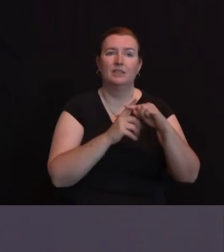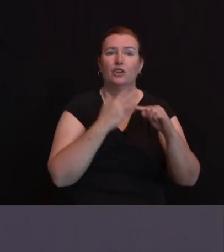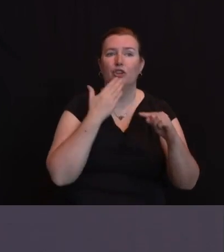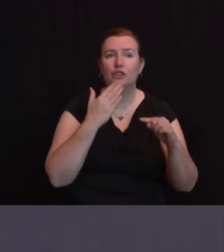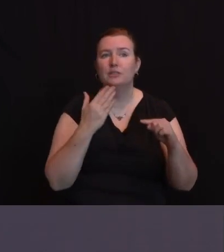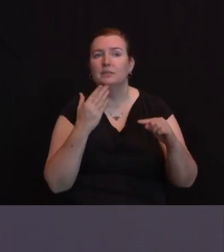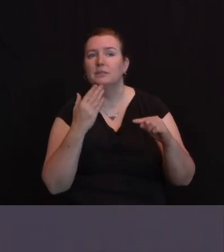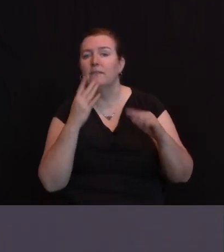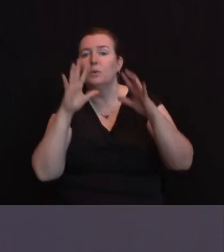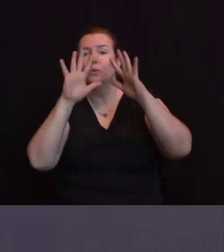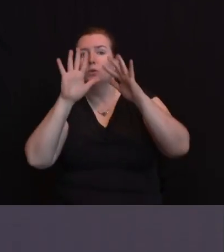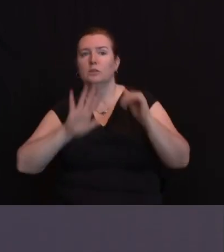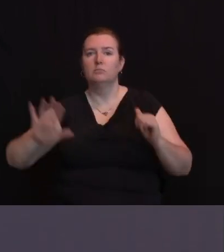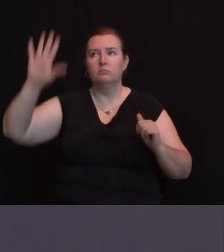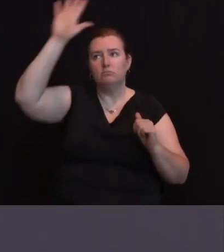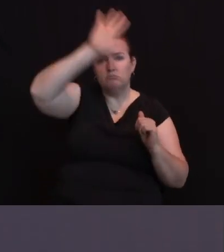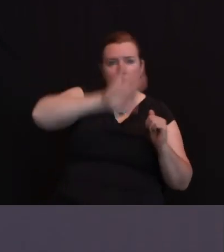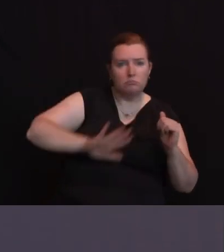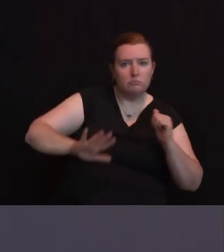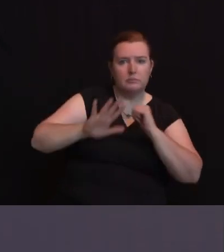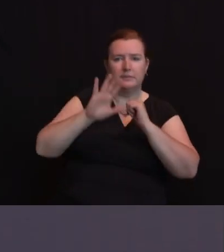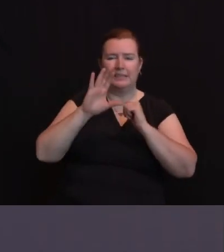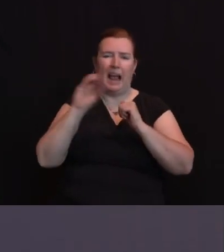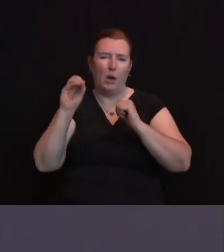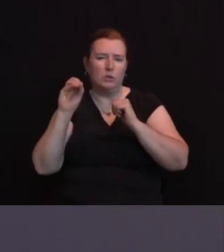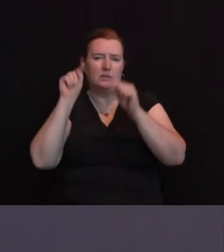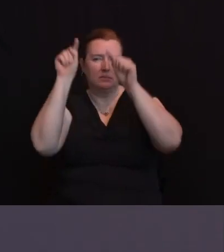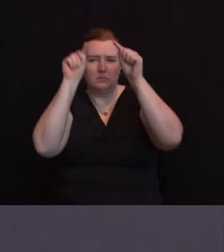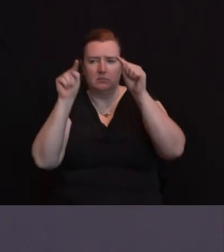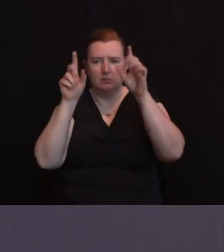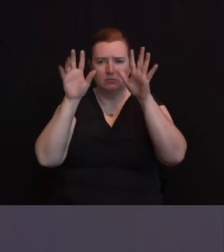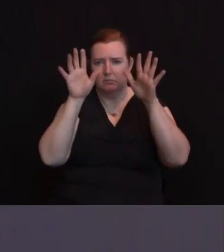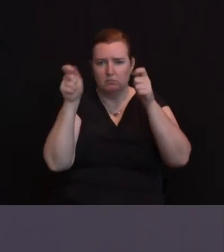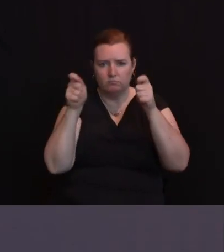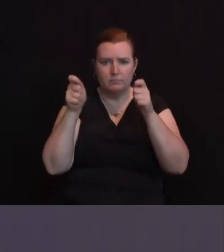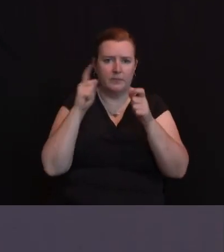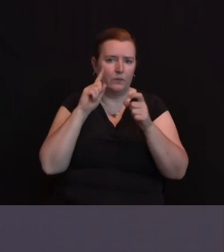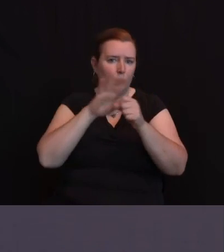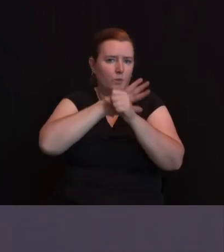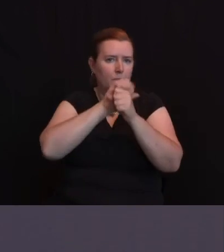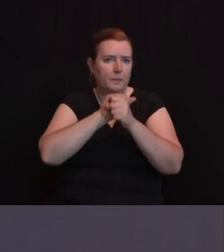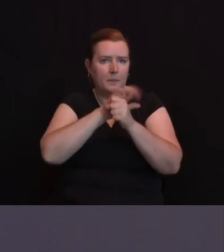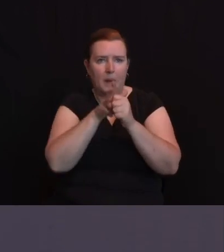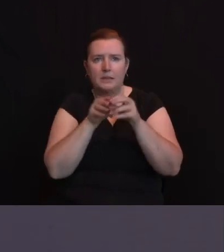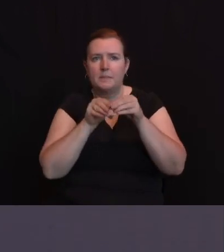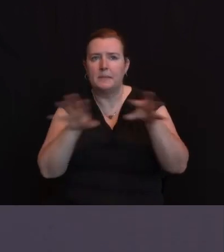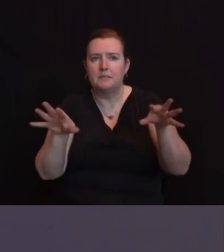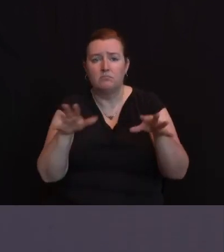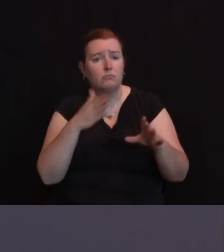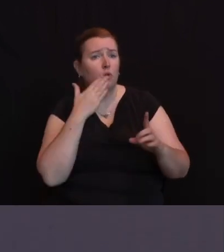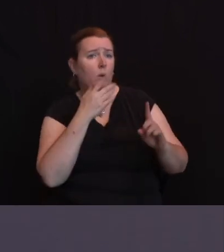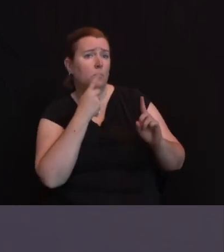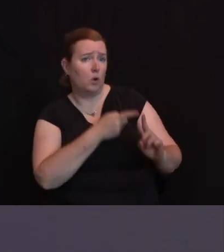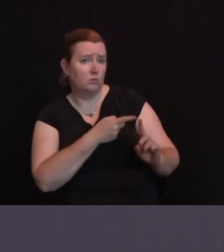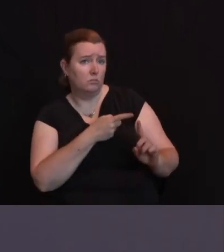themselves under control. And as you rightfully point out, and I've personally had interactions